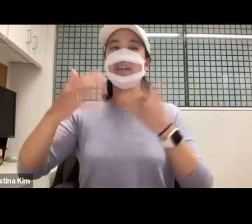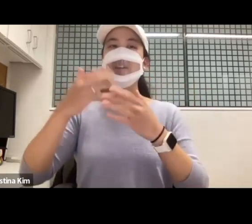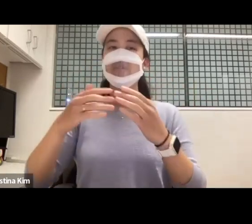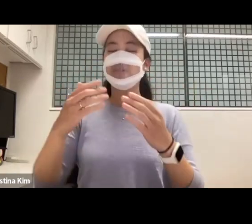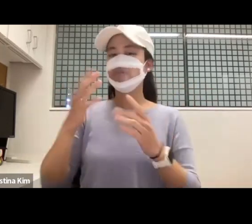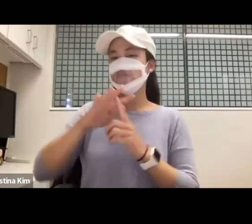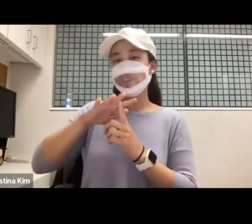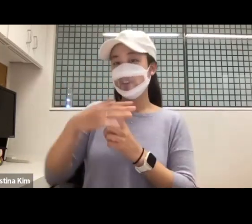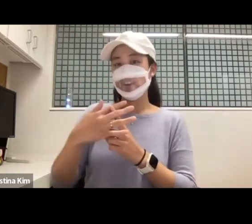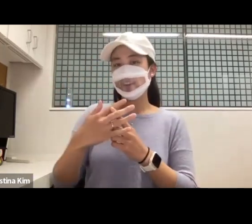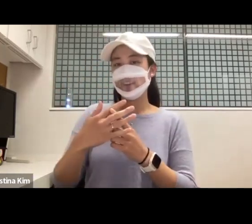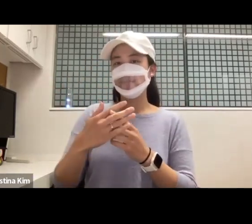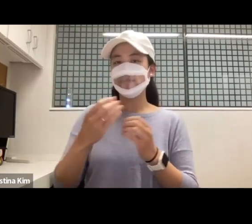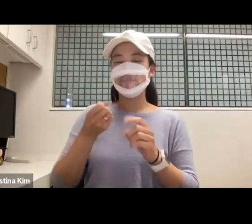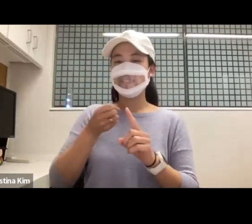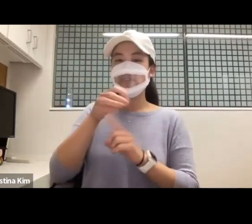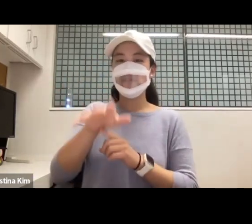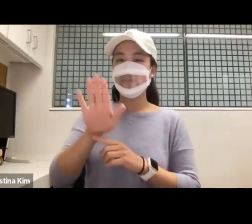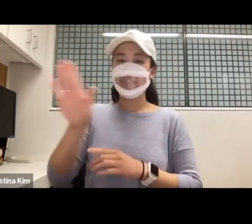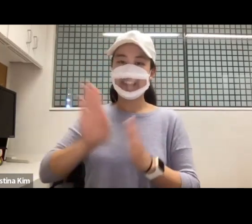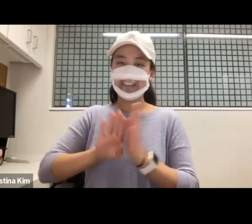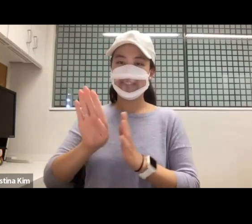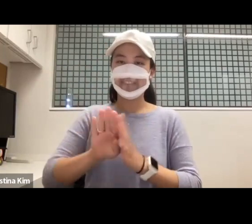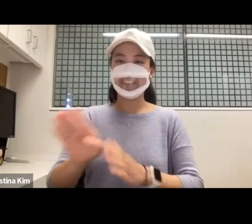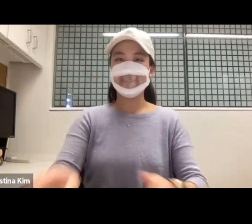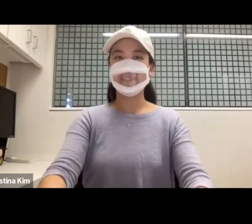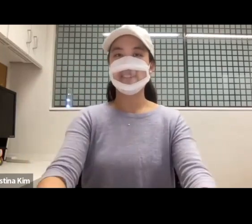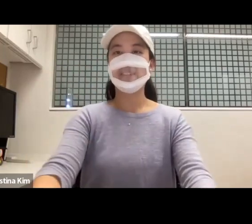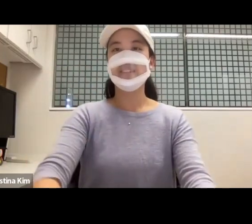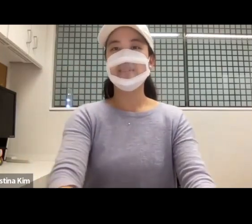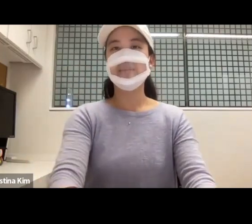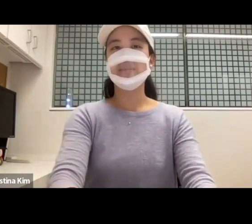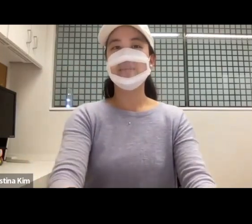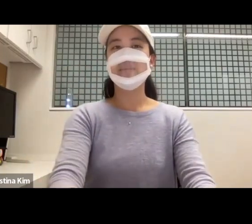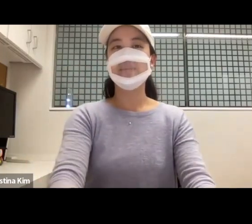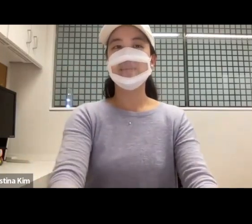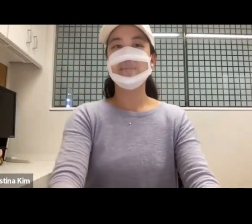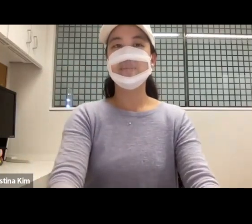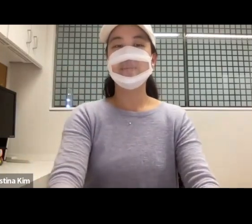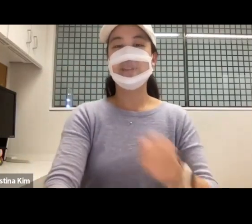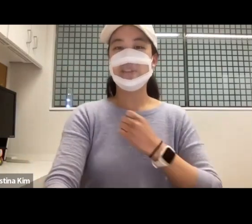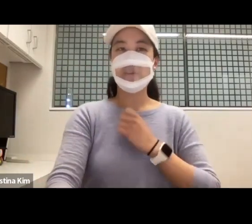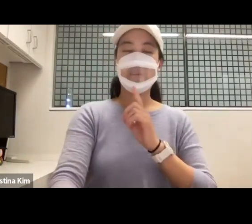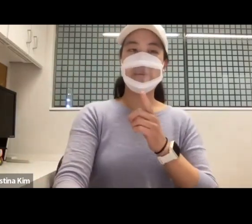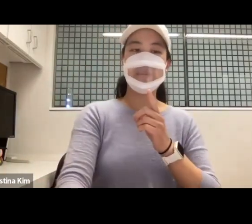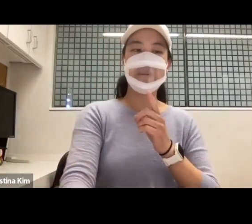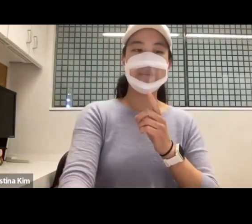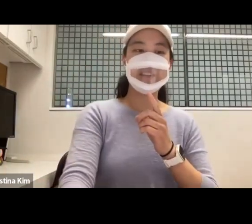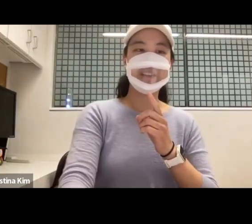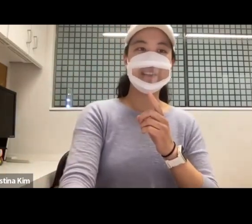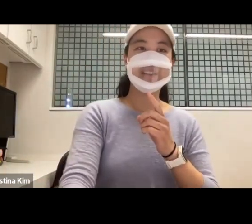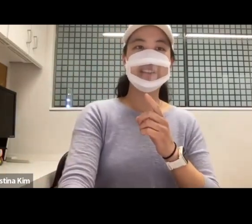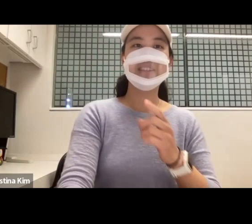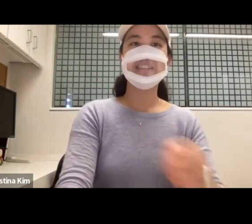understanding the adolescent brain and the complex educational and social contexts that shape development. Today's